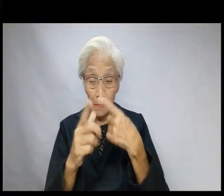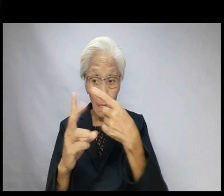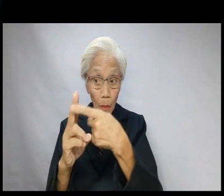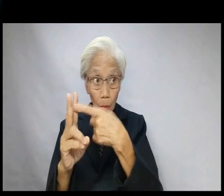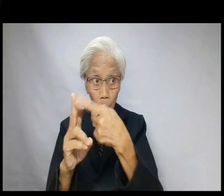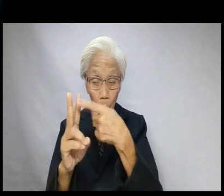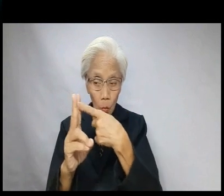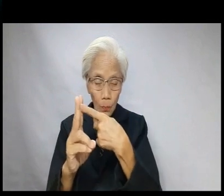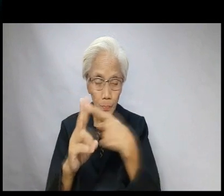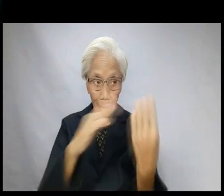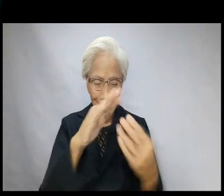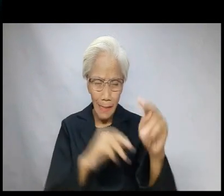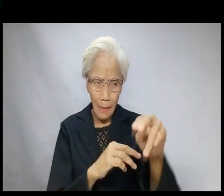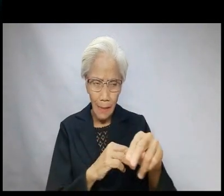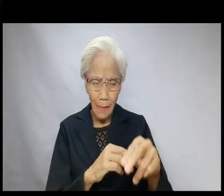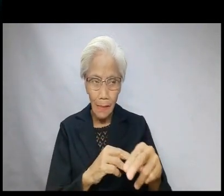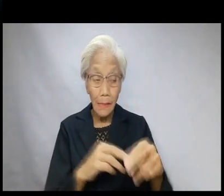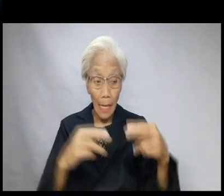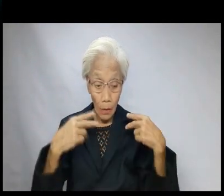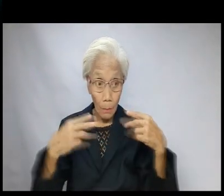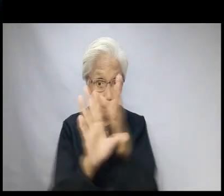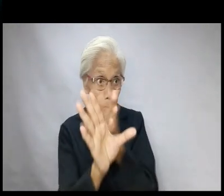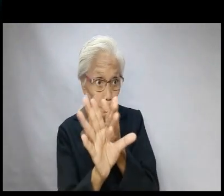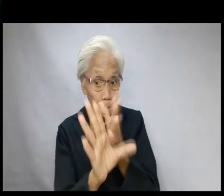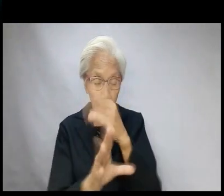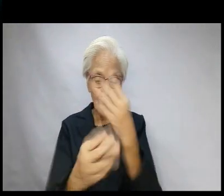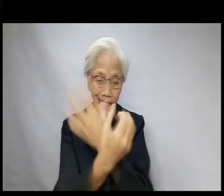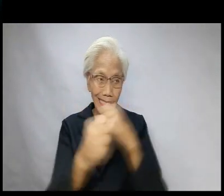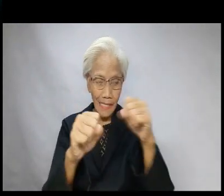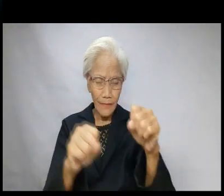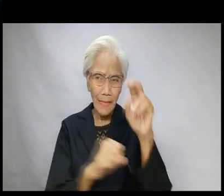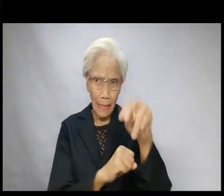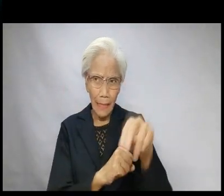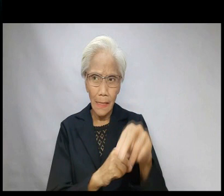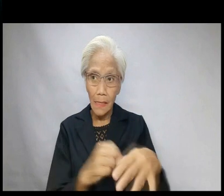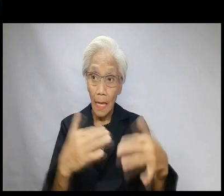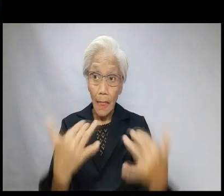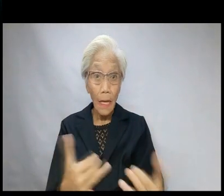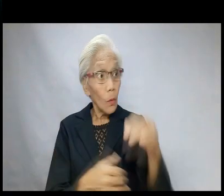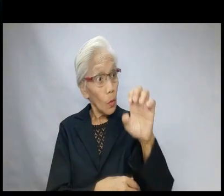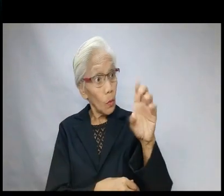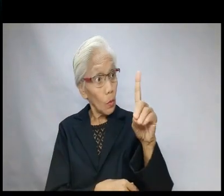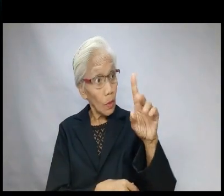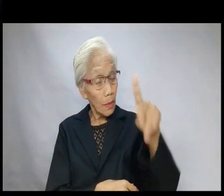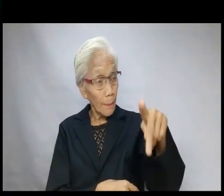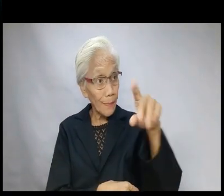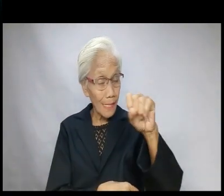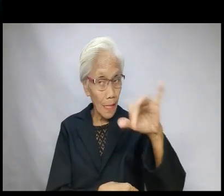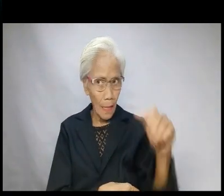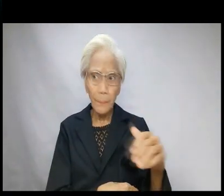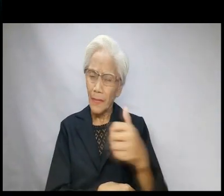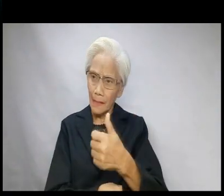basic needs as psychological and safety needs. Yudipsha is ordinary, normal